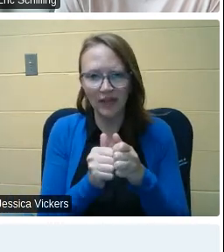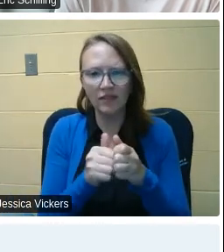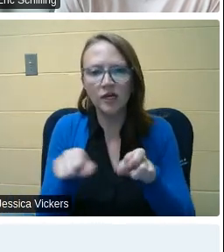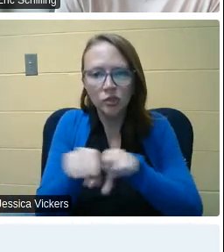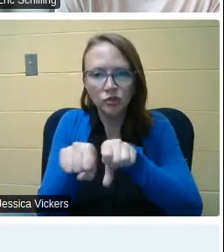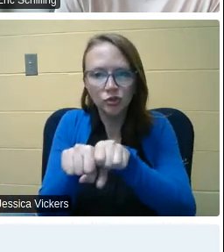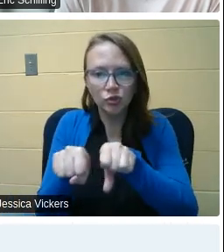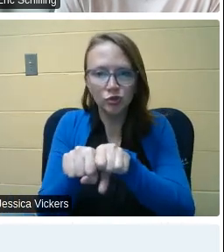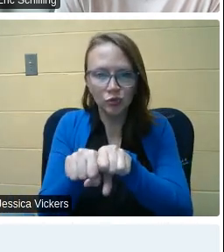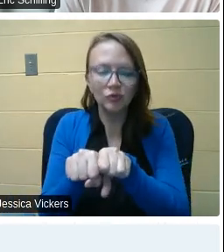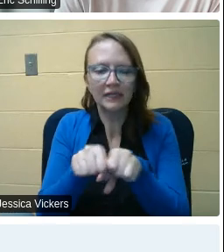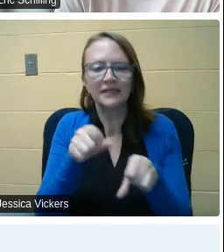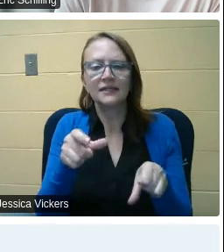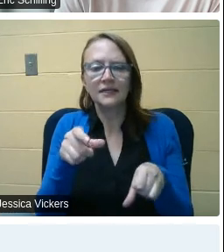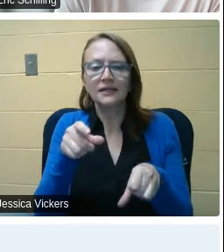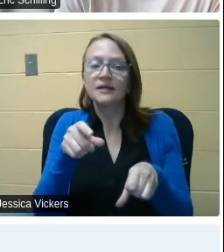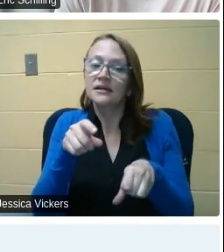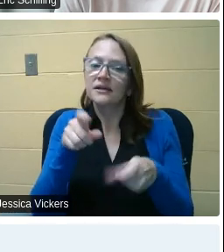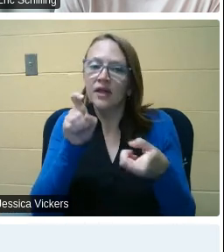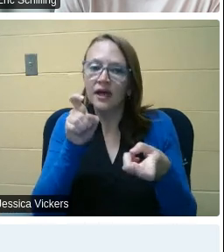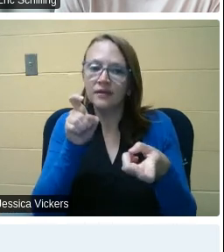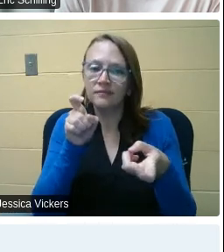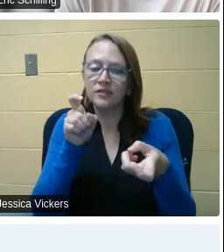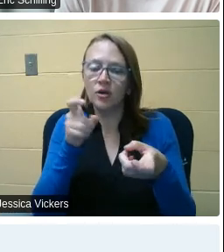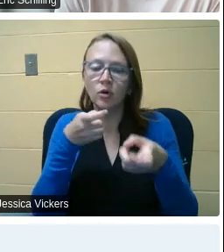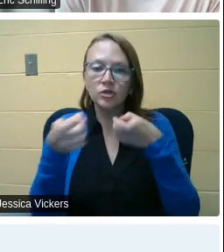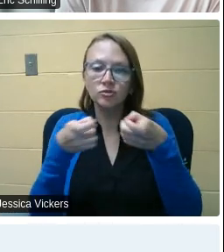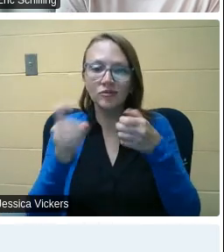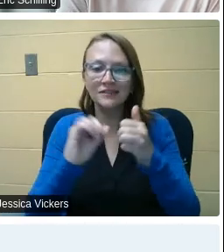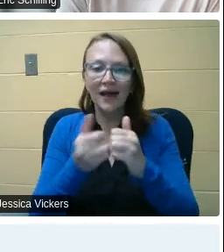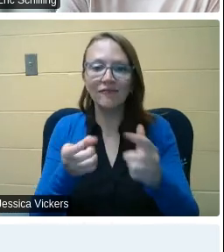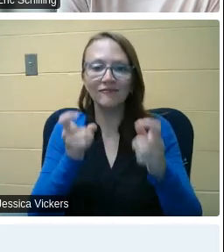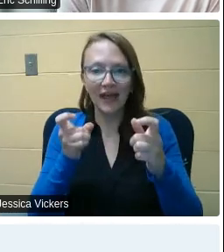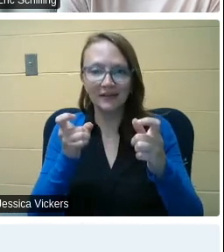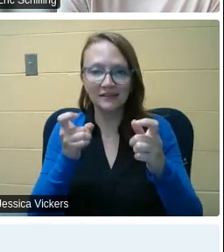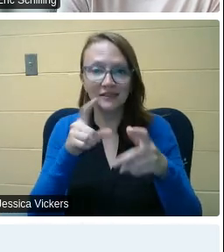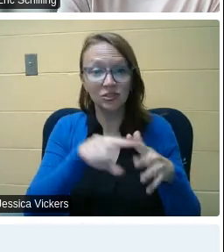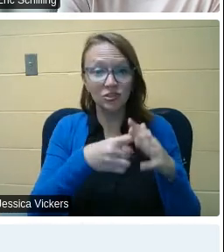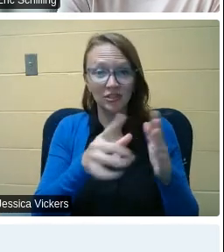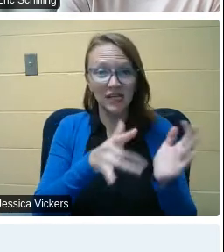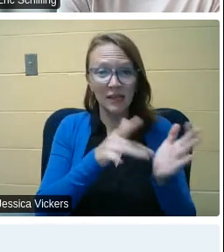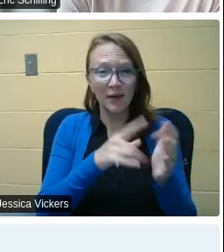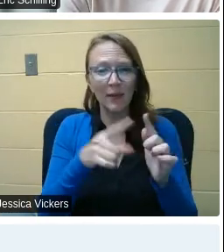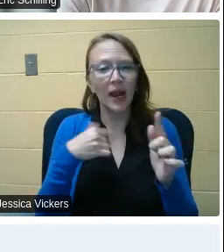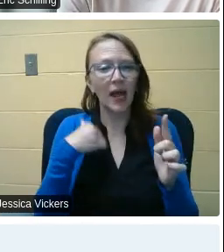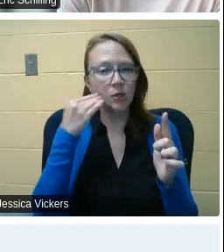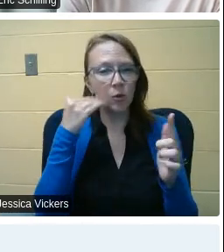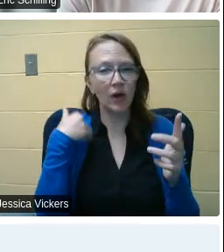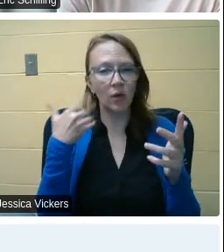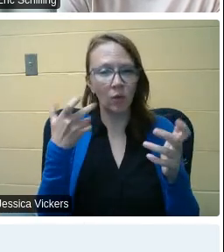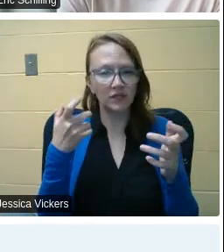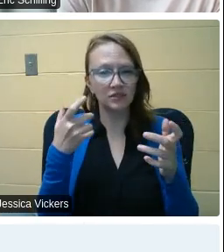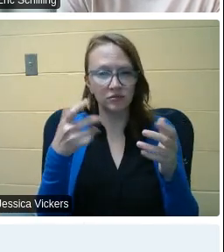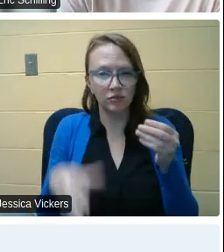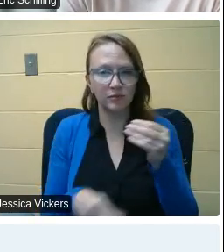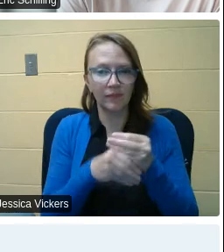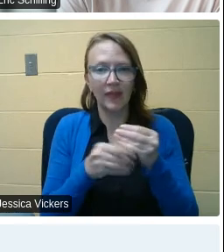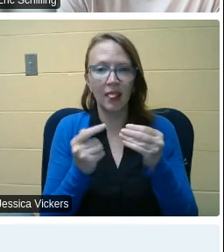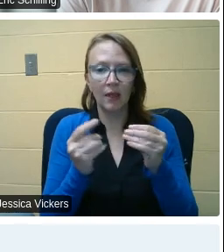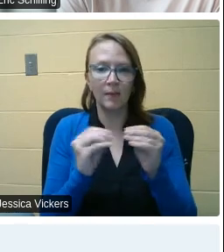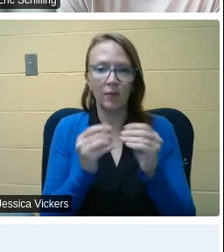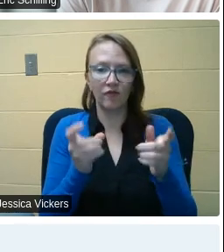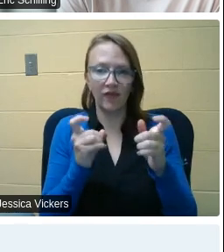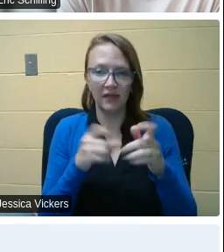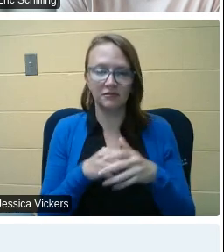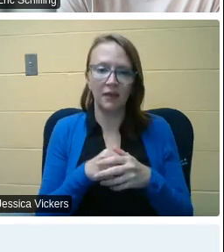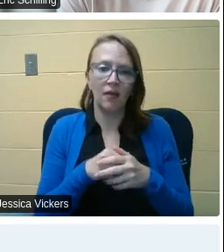how fast should it do this turn move. It starts in the middle, but I know I want it to go a little bit faster. So I'm going to choose the faster sneaker there. All right, now